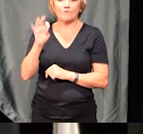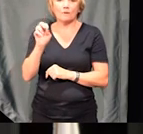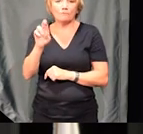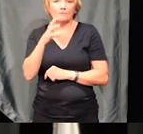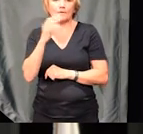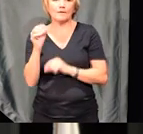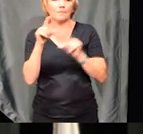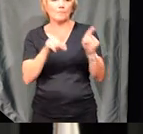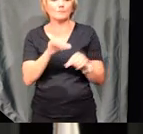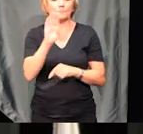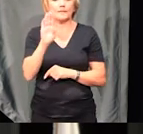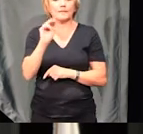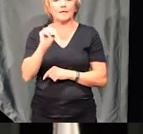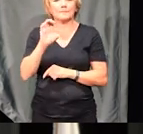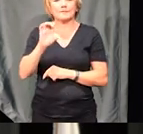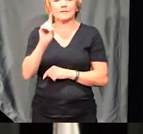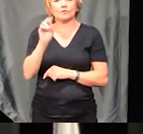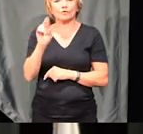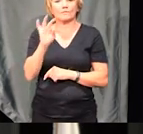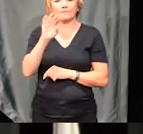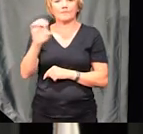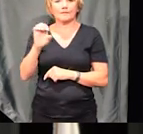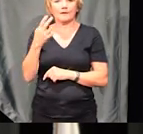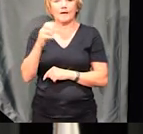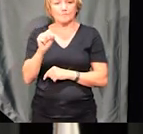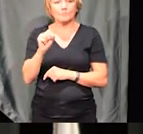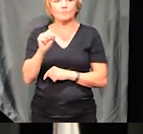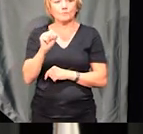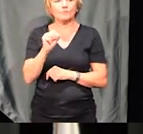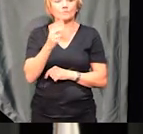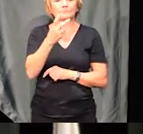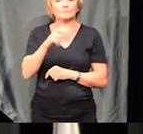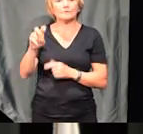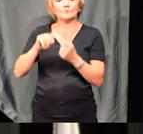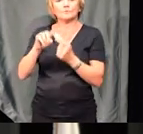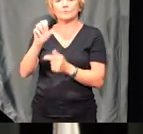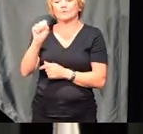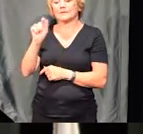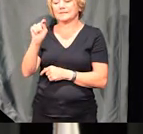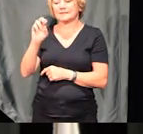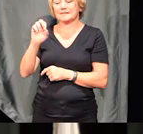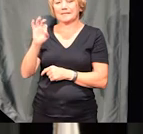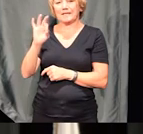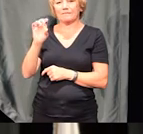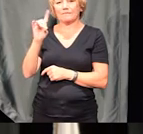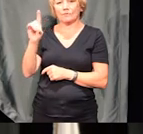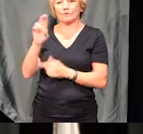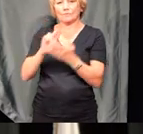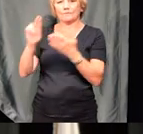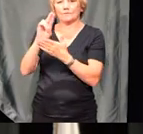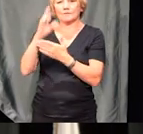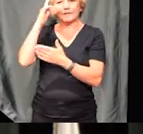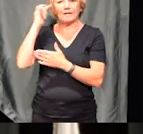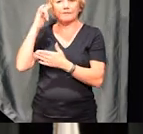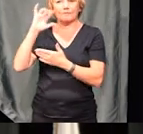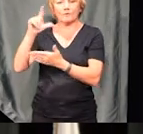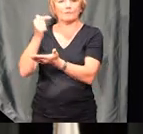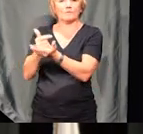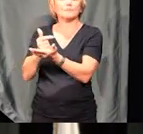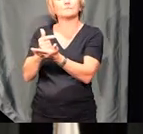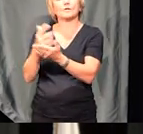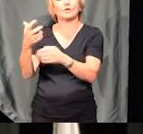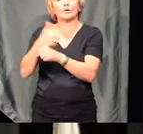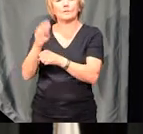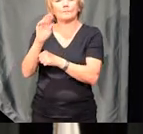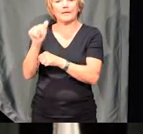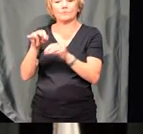attended BMC Durfee High School before graduating from Stanford University in California, where she earned a bachelor's degree in